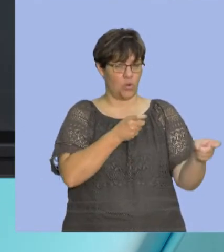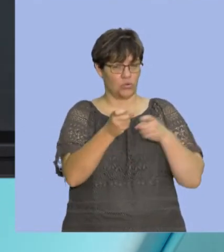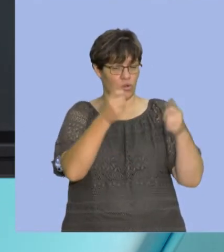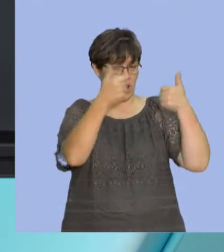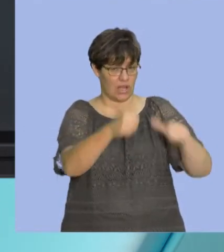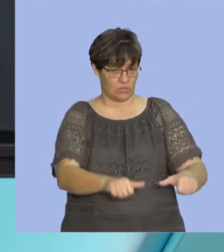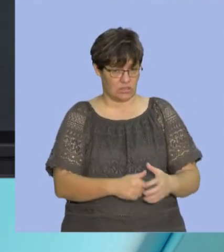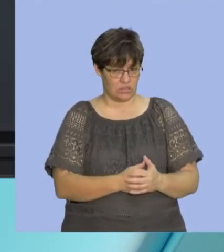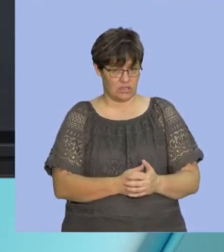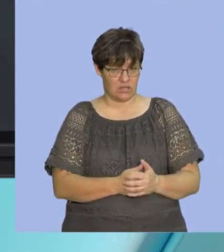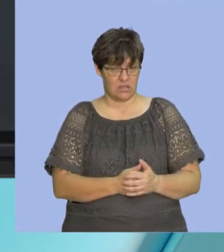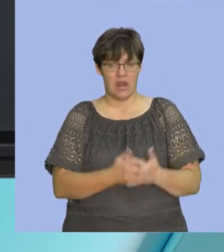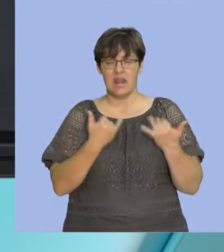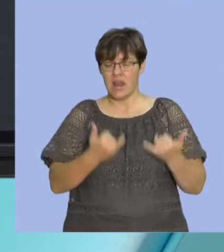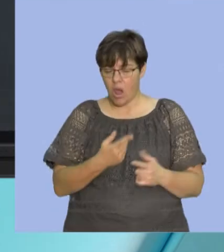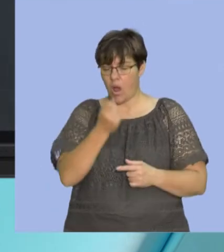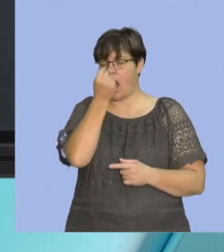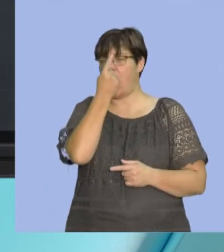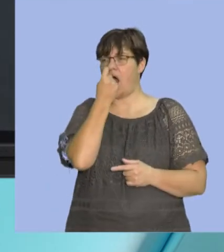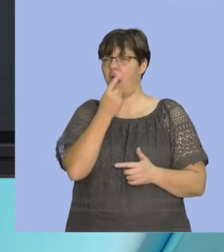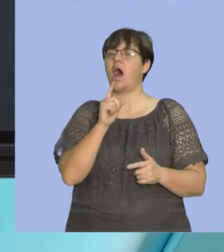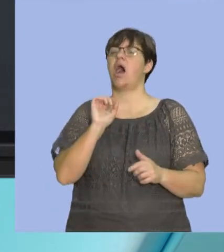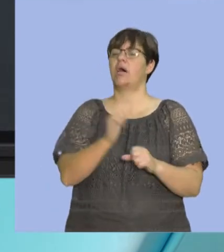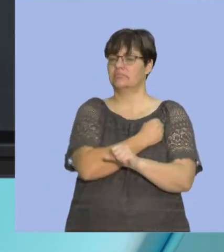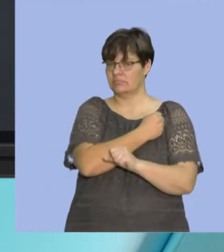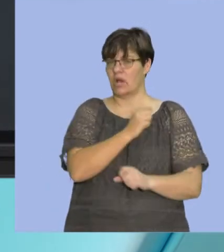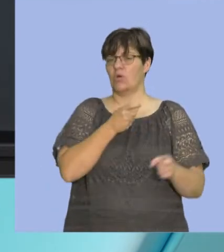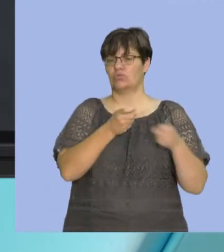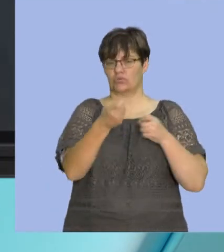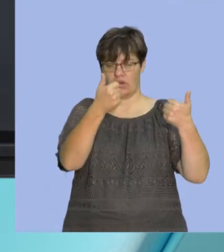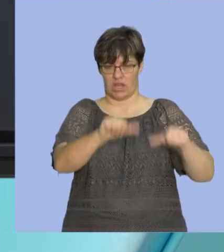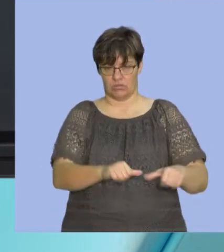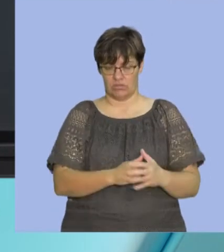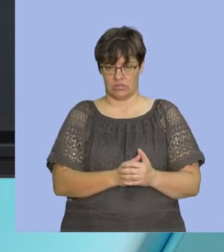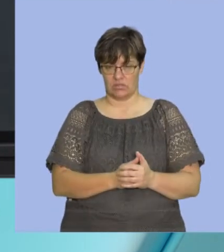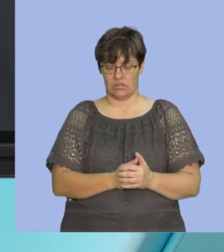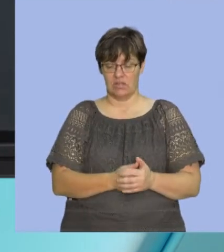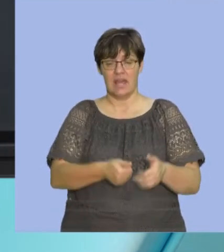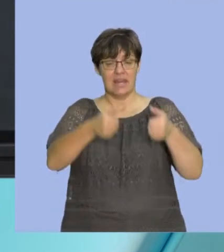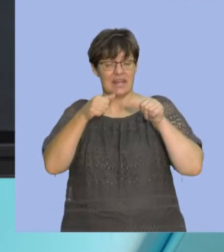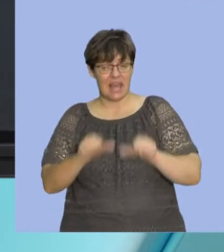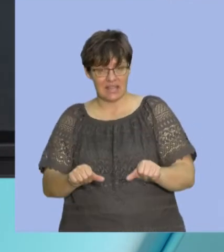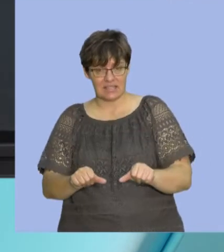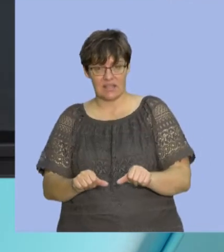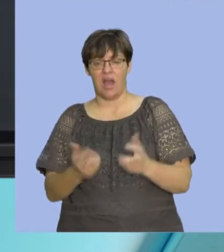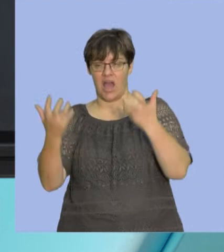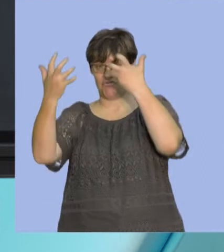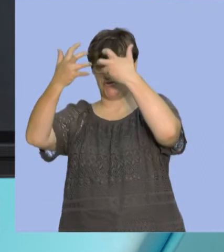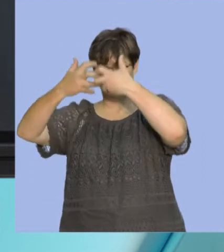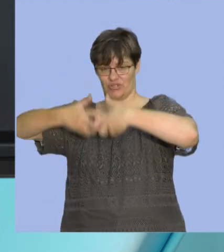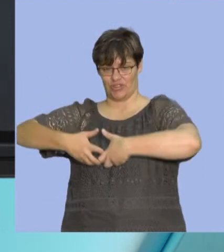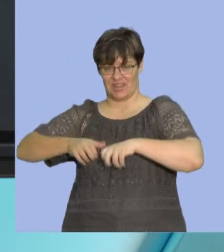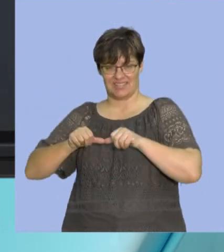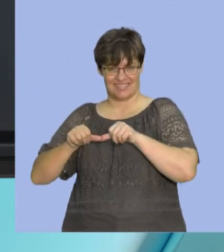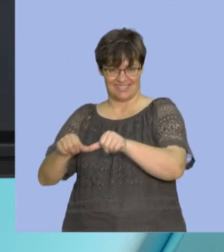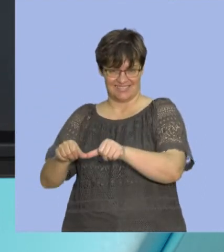account. Now you have to have a proper understanding of this control account. We're moving on to the actual reconciliation